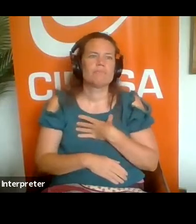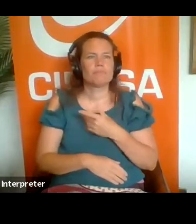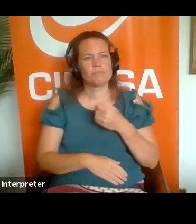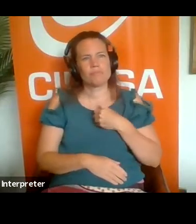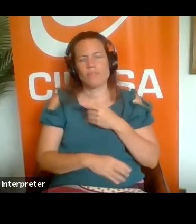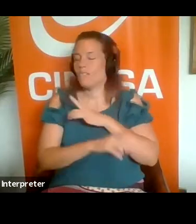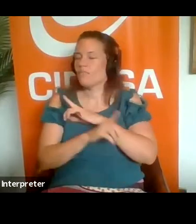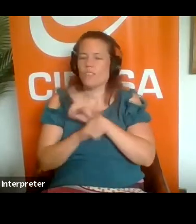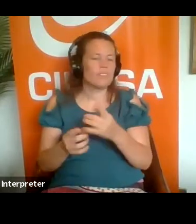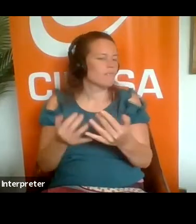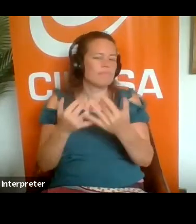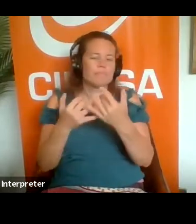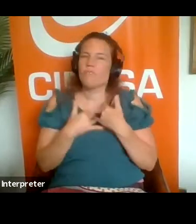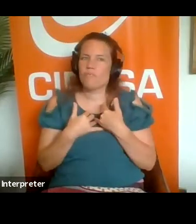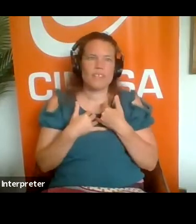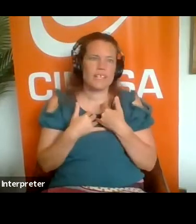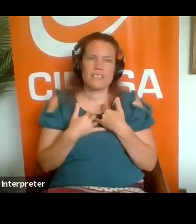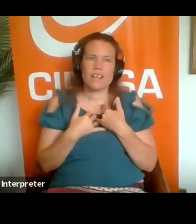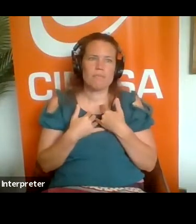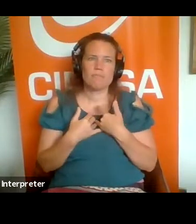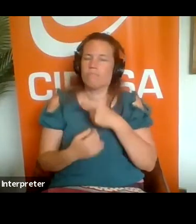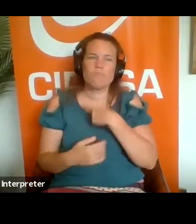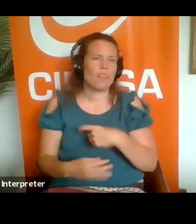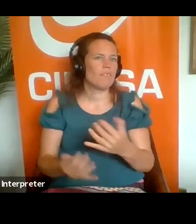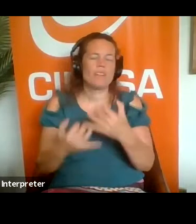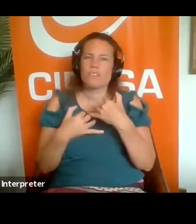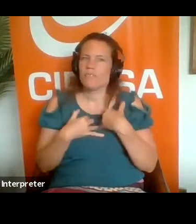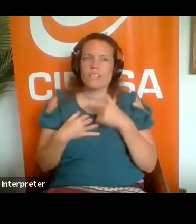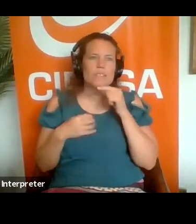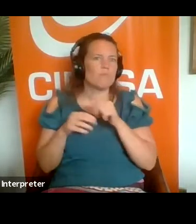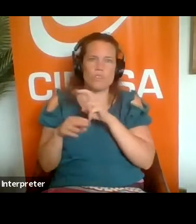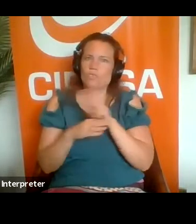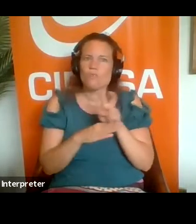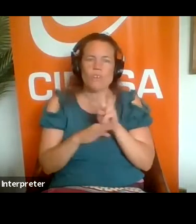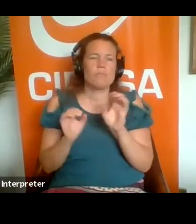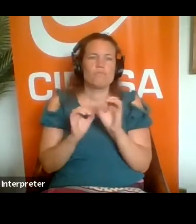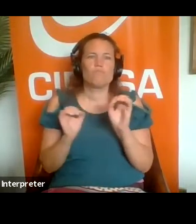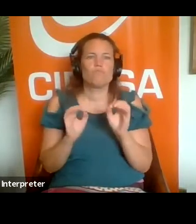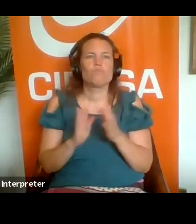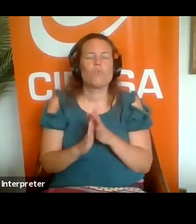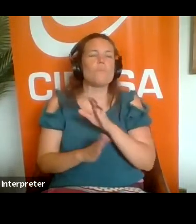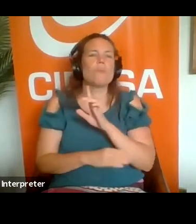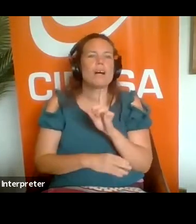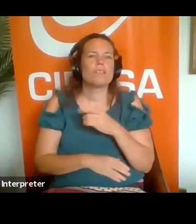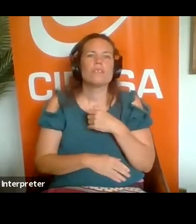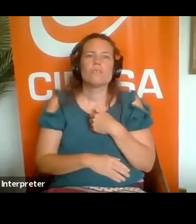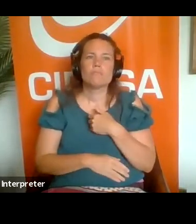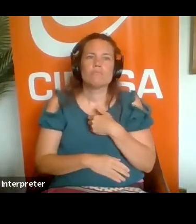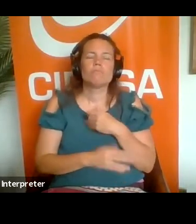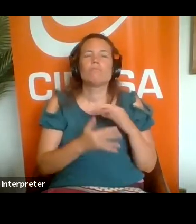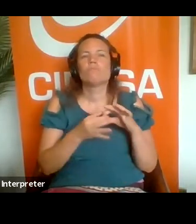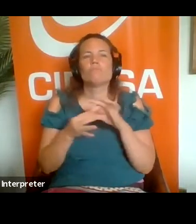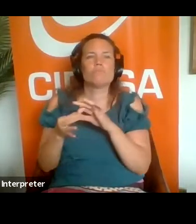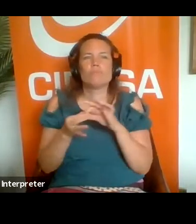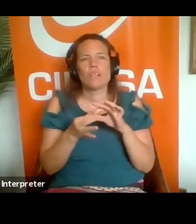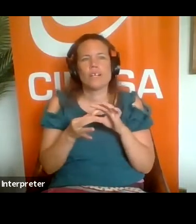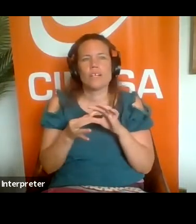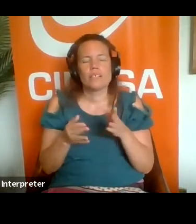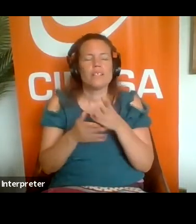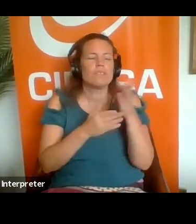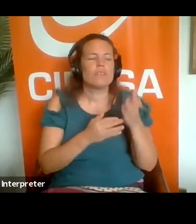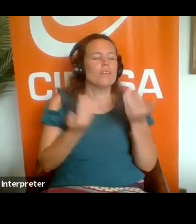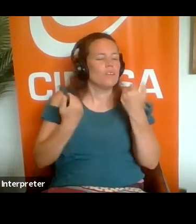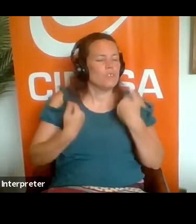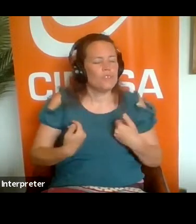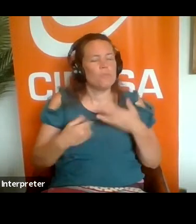victim of surveillance, like direct victim, but I have been around human rights defenders and working